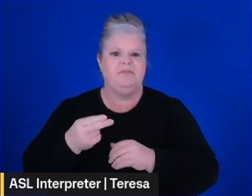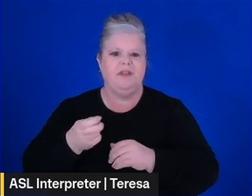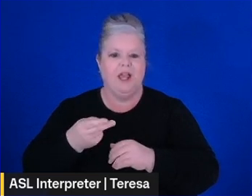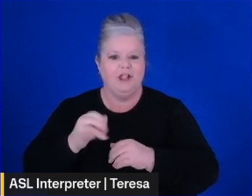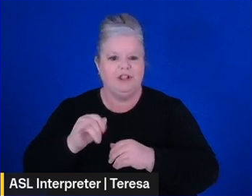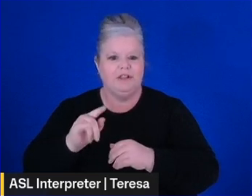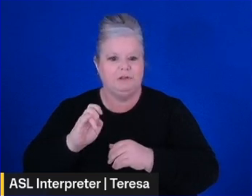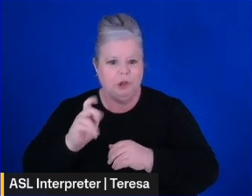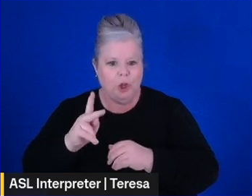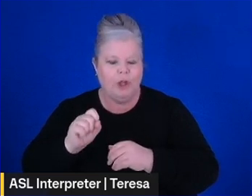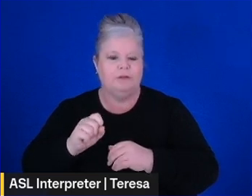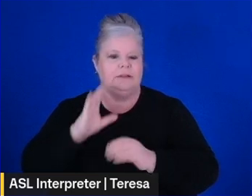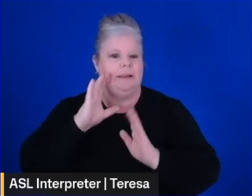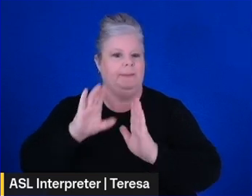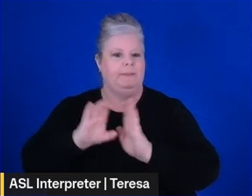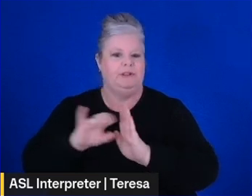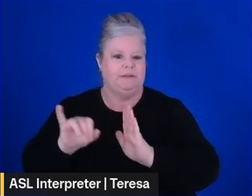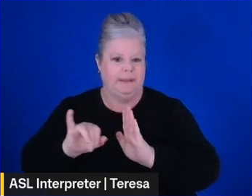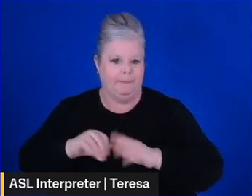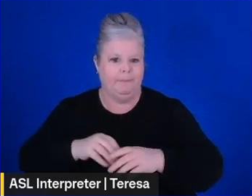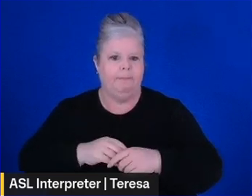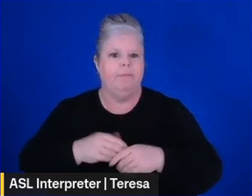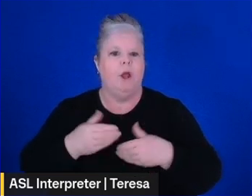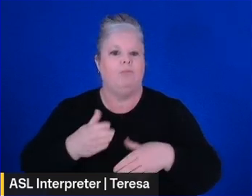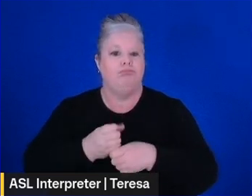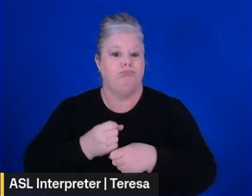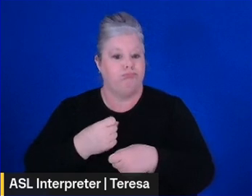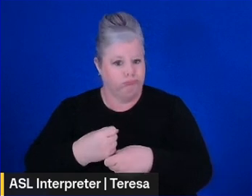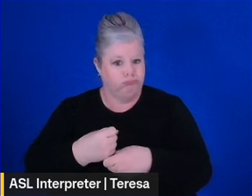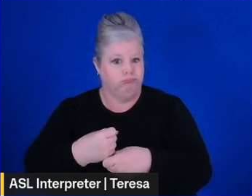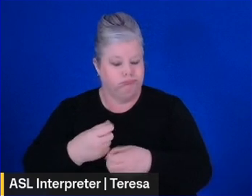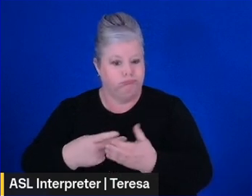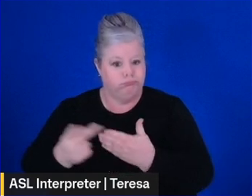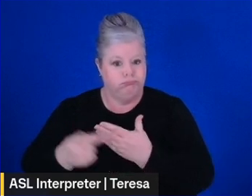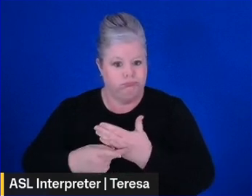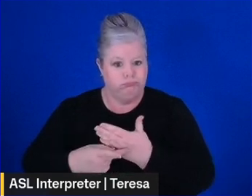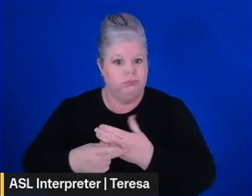Okay. Now create an application.